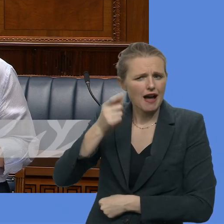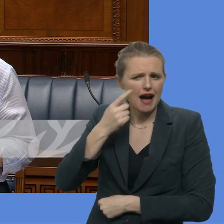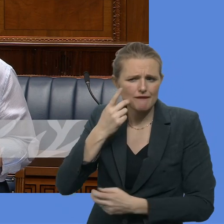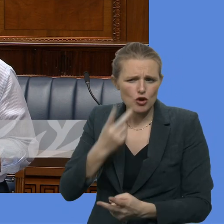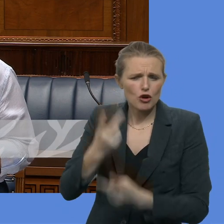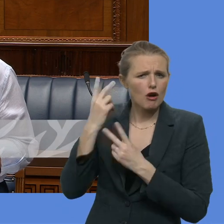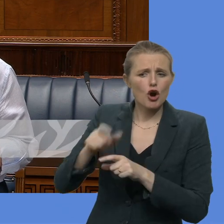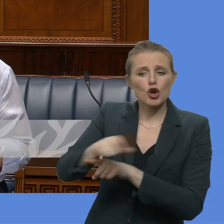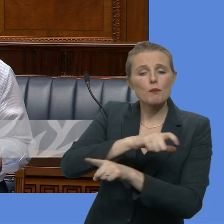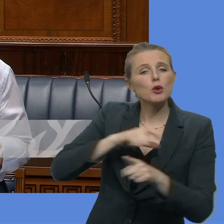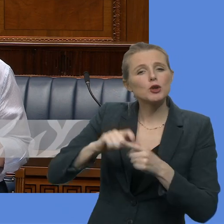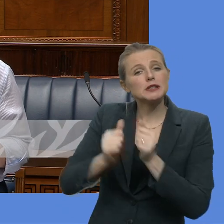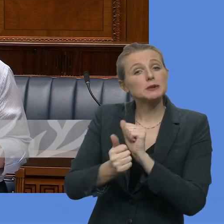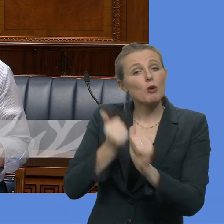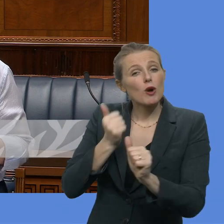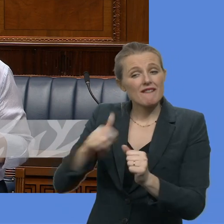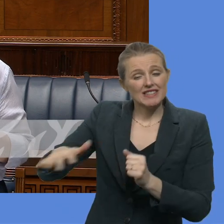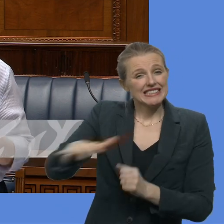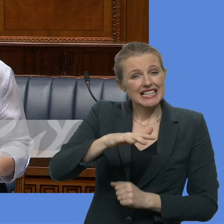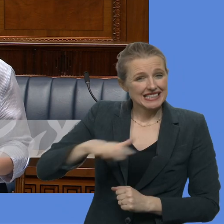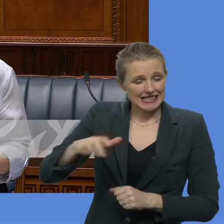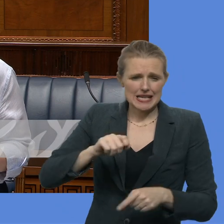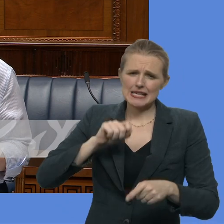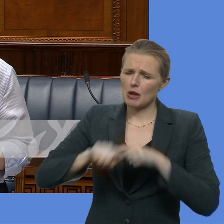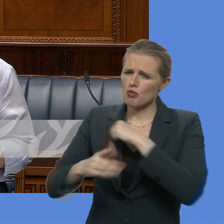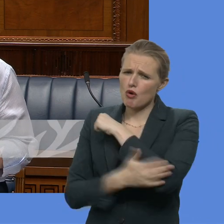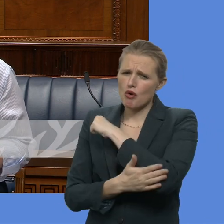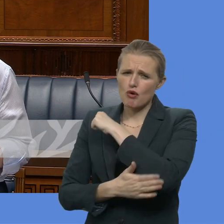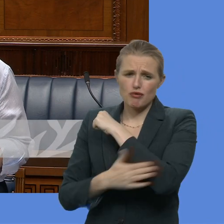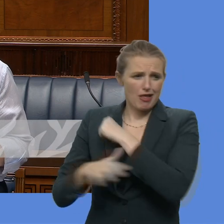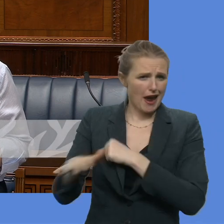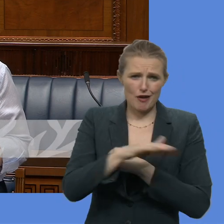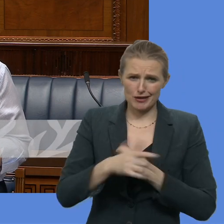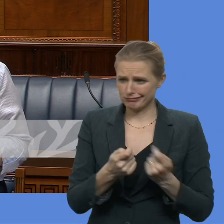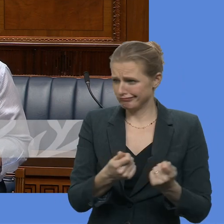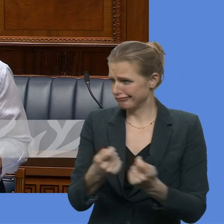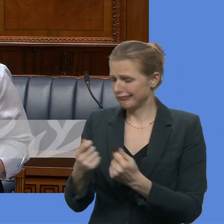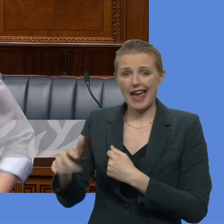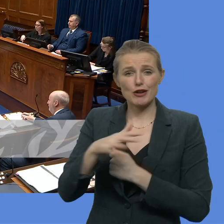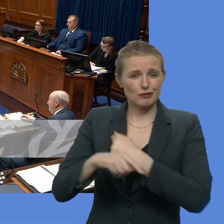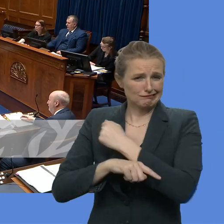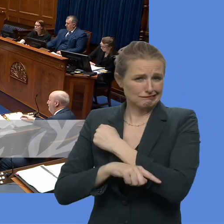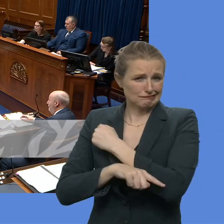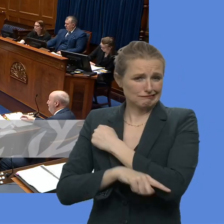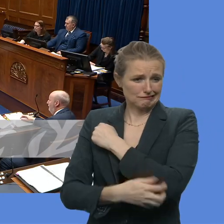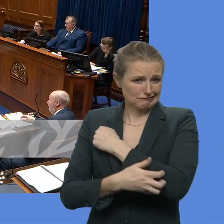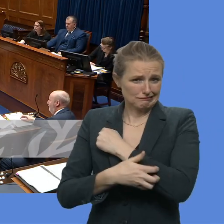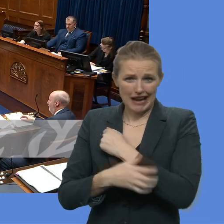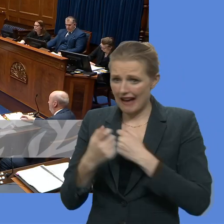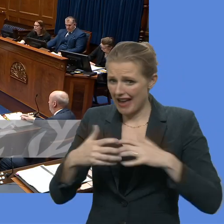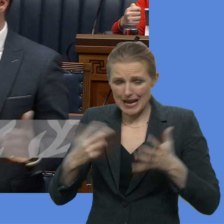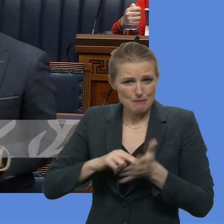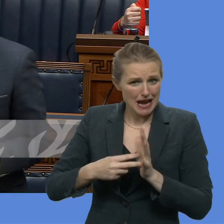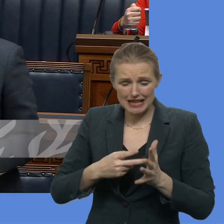sporting facilities, specifically in our rural areas and areas of deprivation? Well, Mr. Speaker,